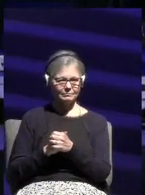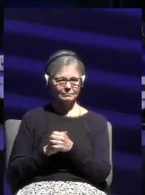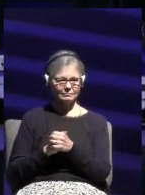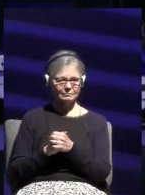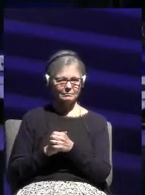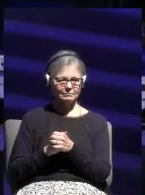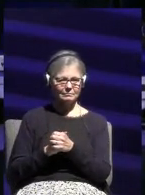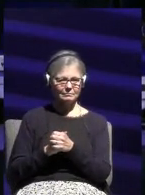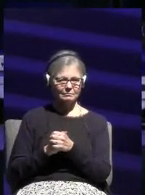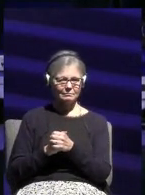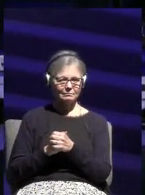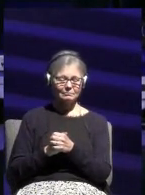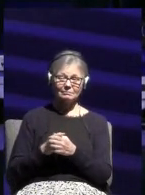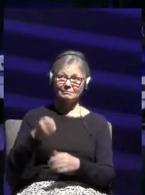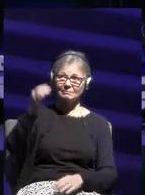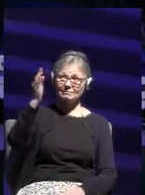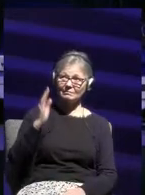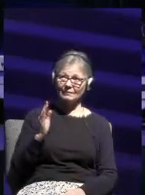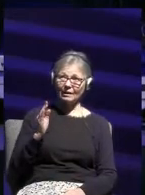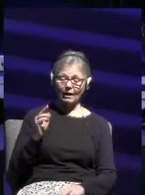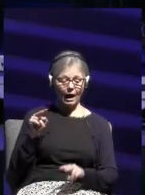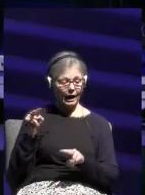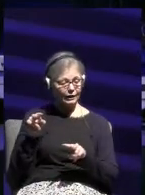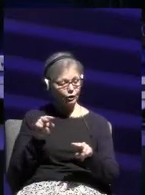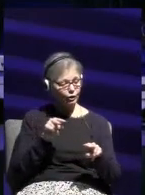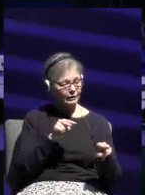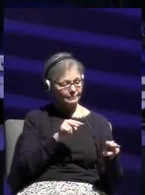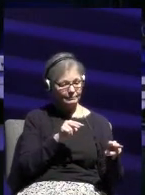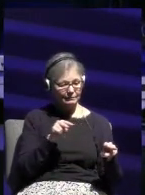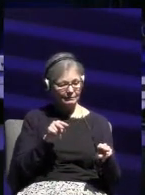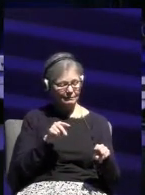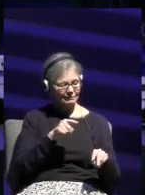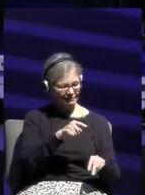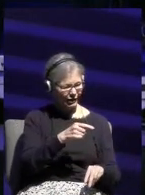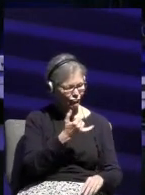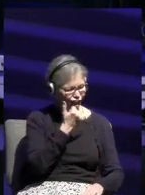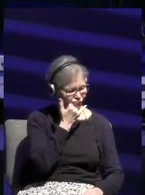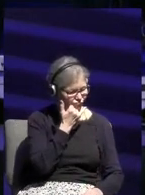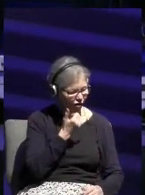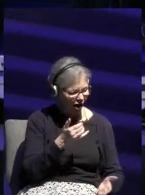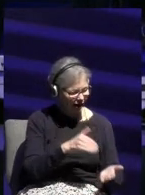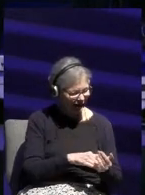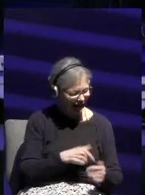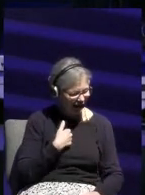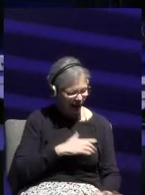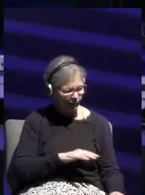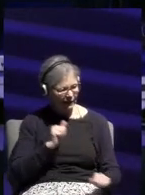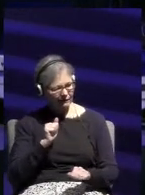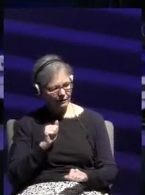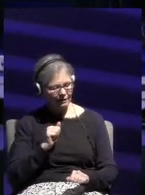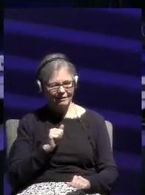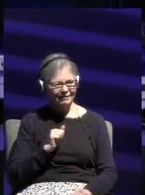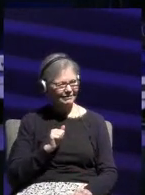the precipice of heaven looking down and he's saying, you did it again. I'm out of here.